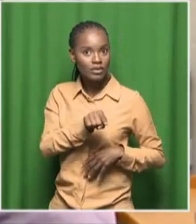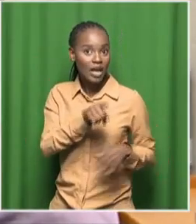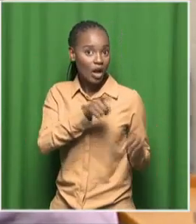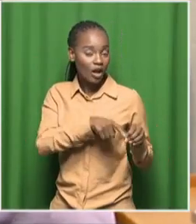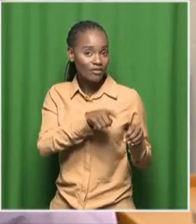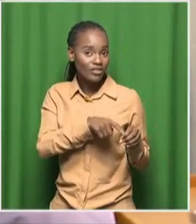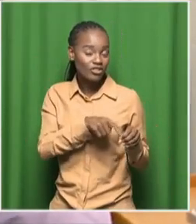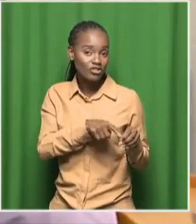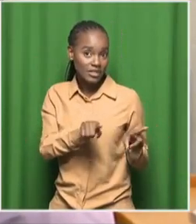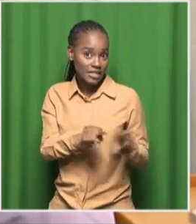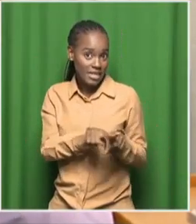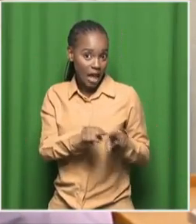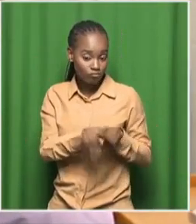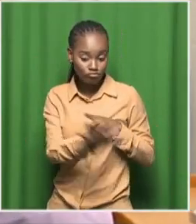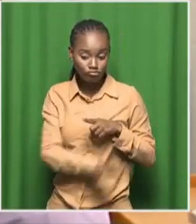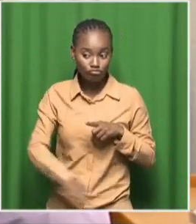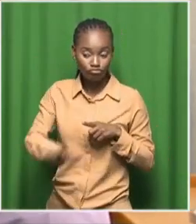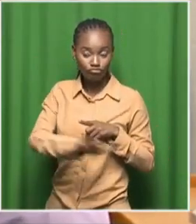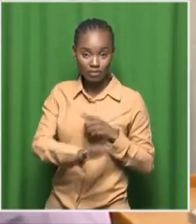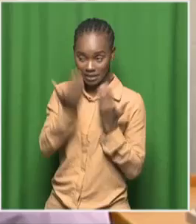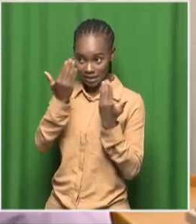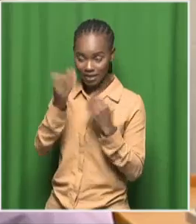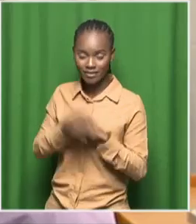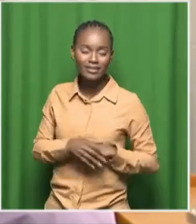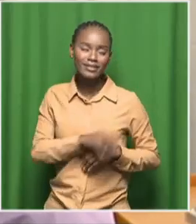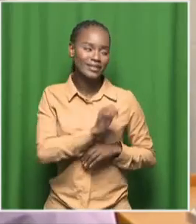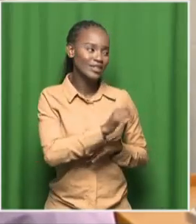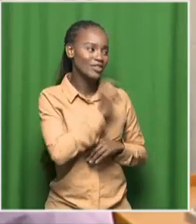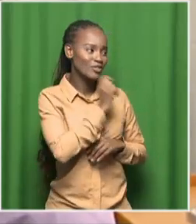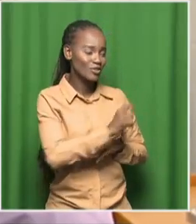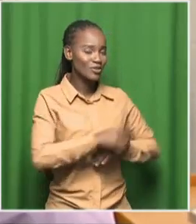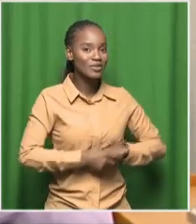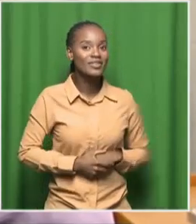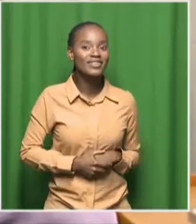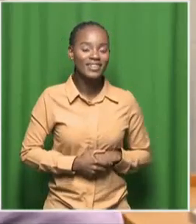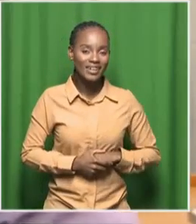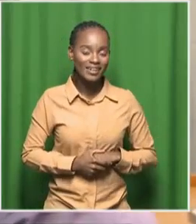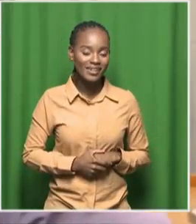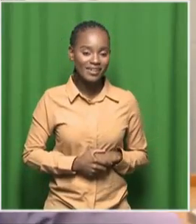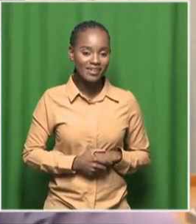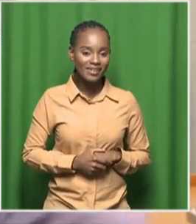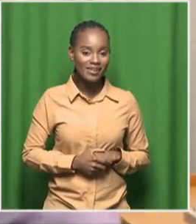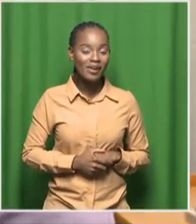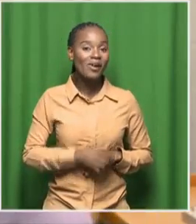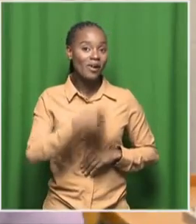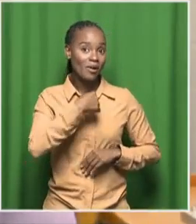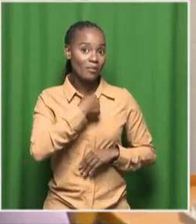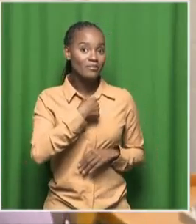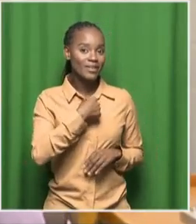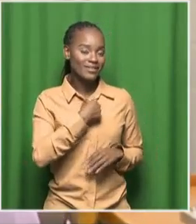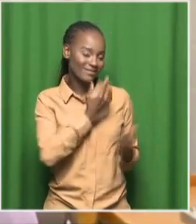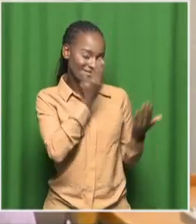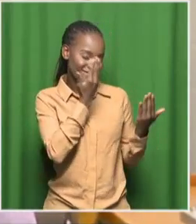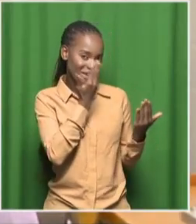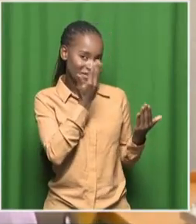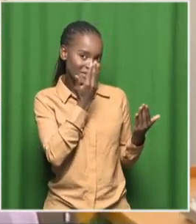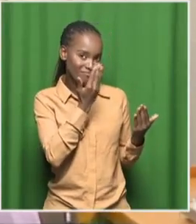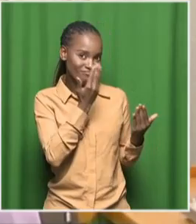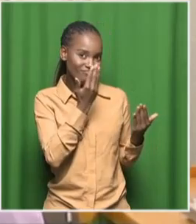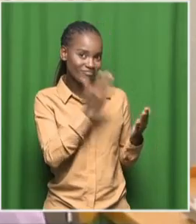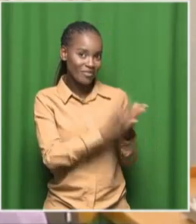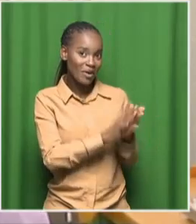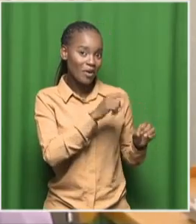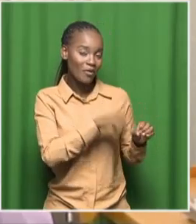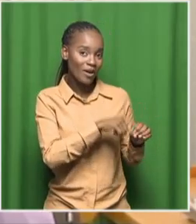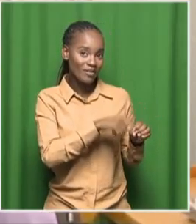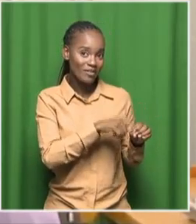I think what I was saying to both Sarah and Kennedy was firstly when I did, electronics in Mamelodi